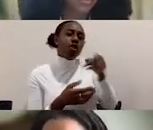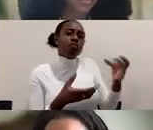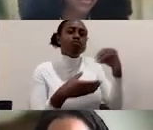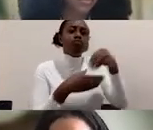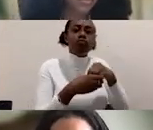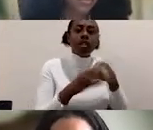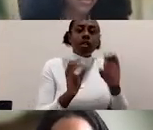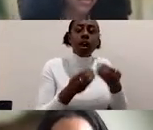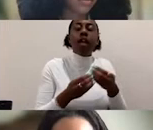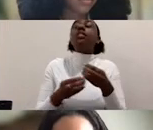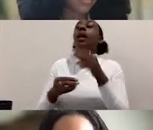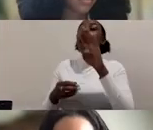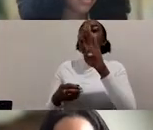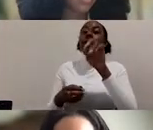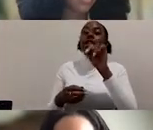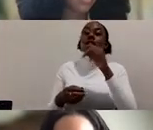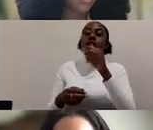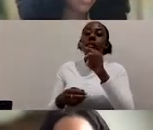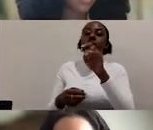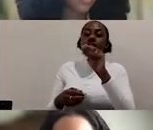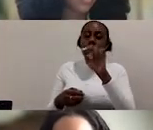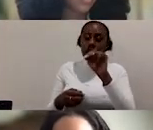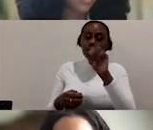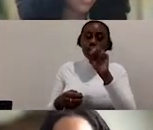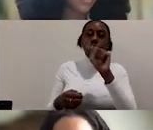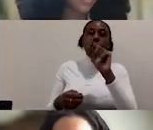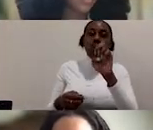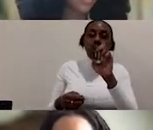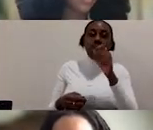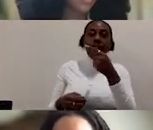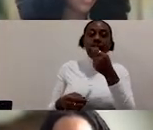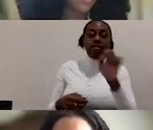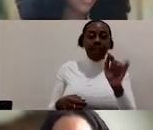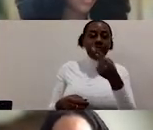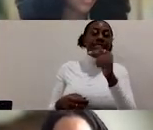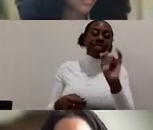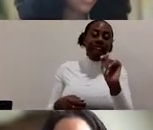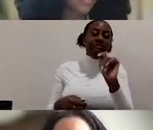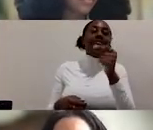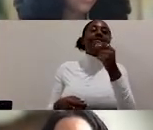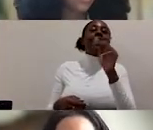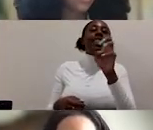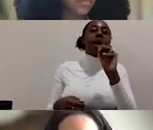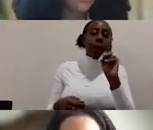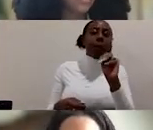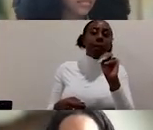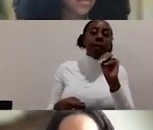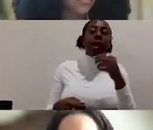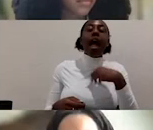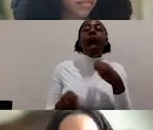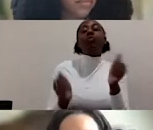Stone, they, them. I'm with the Urbanisha and Bahrain, Independent Media Center.